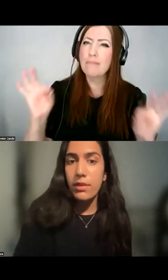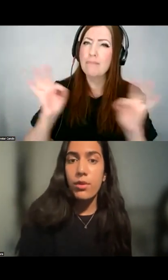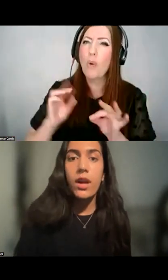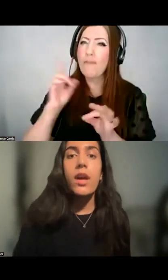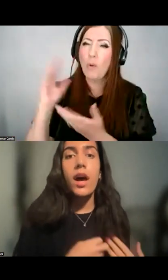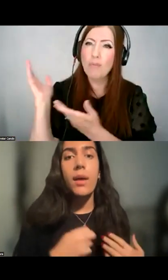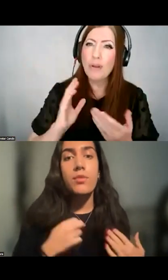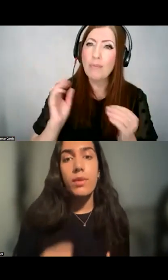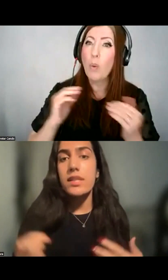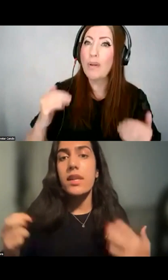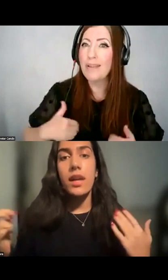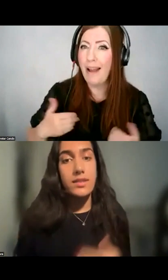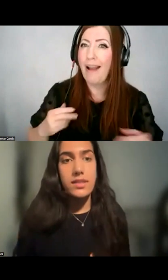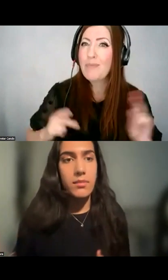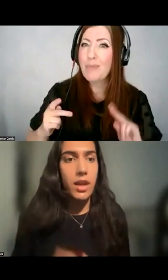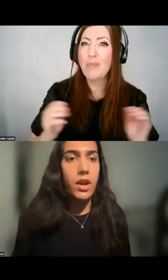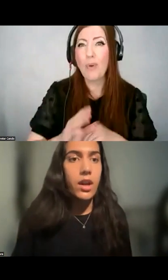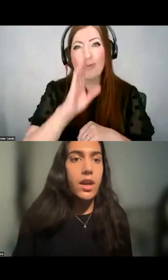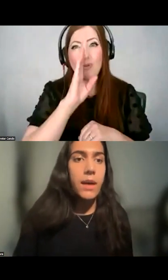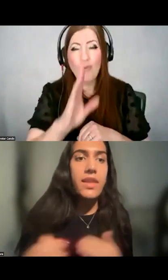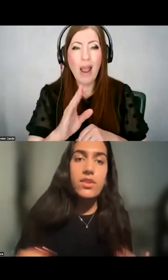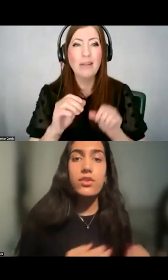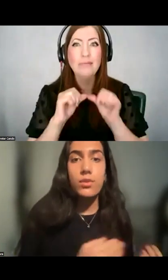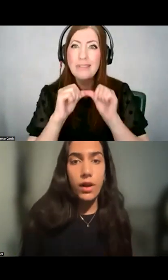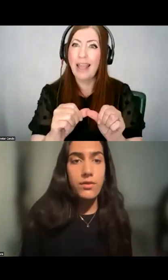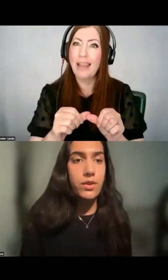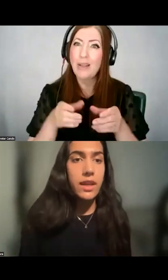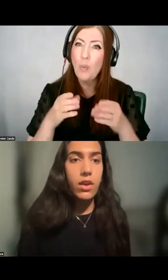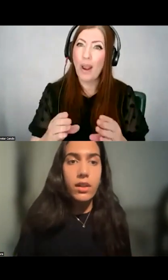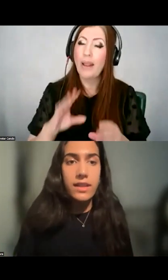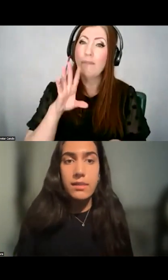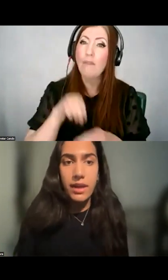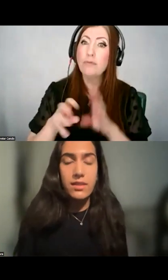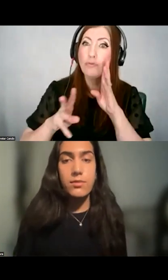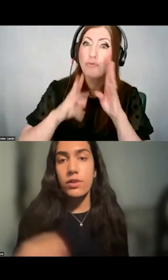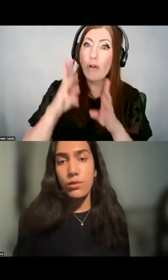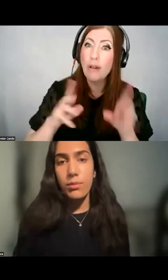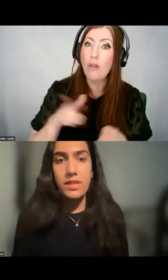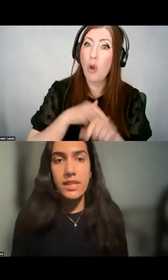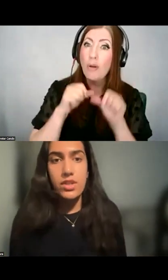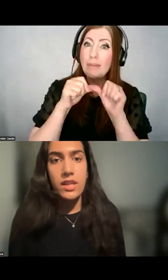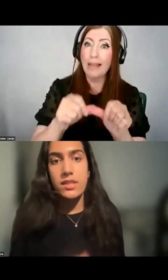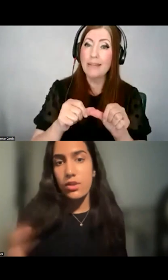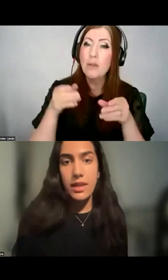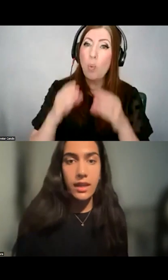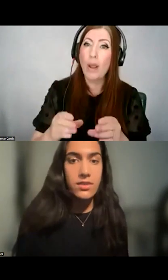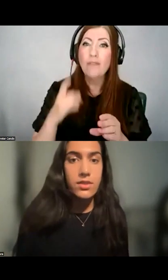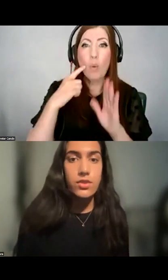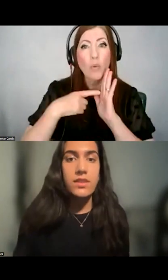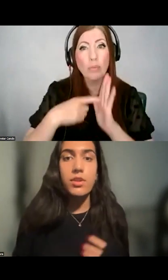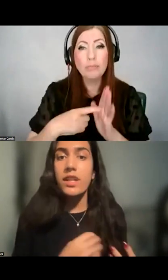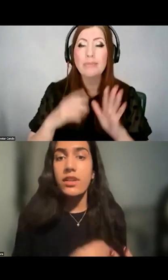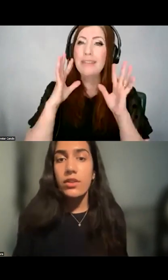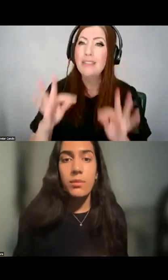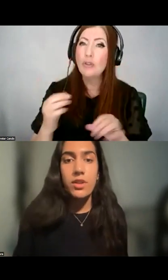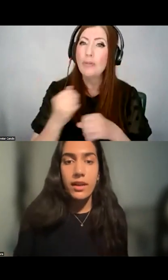momentum in a more direct and sustained manner. And this also involves creating long-lasting mechanisms for youth representation in decision-making institutions.